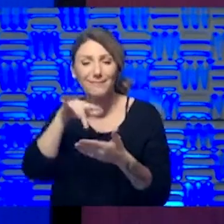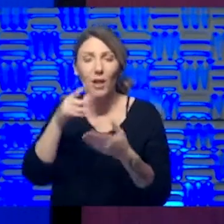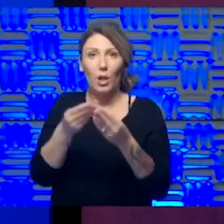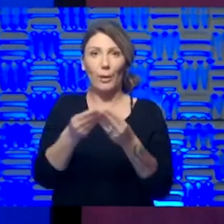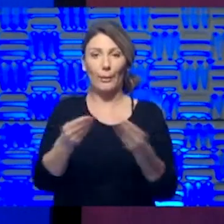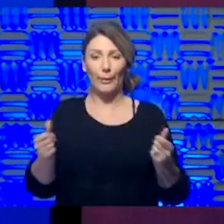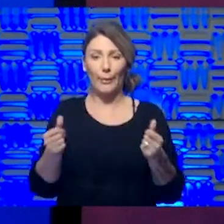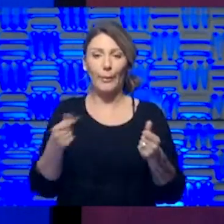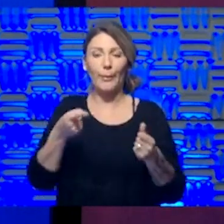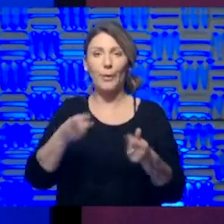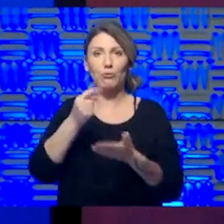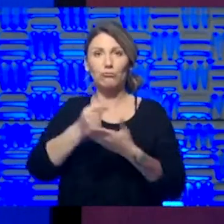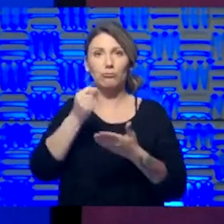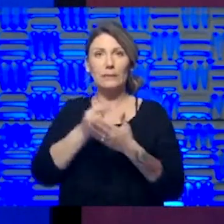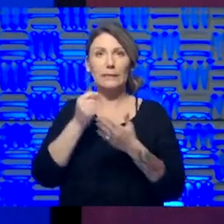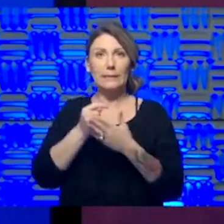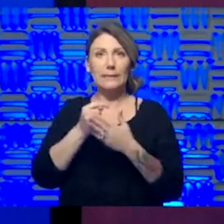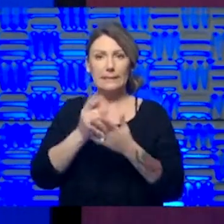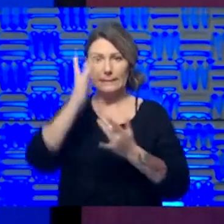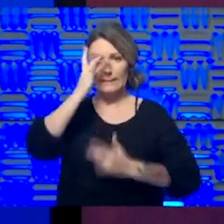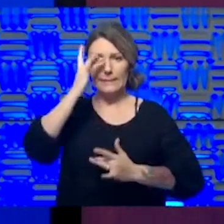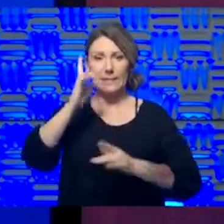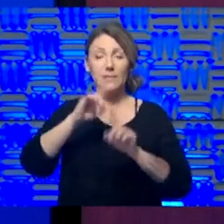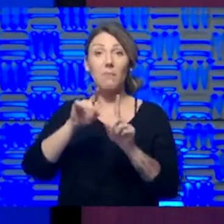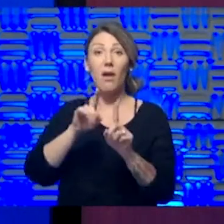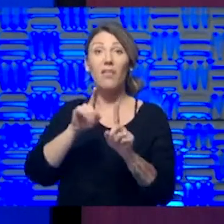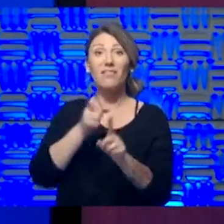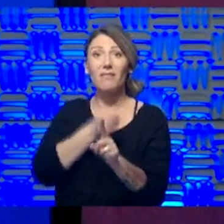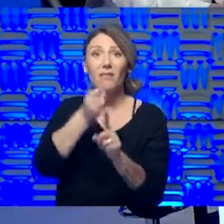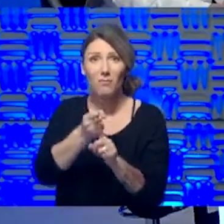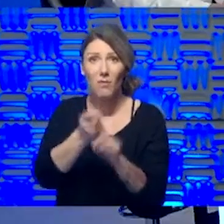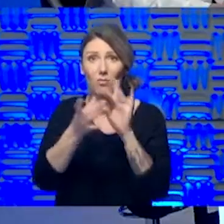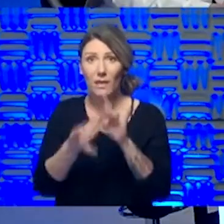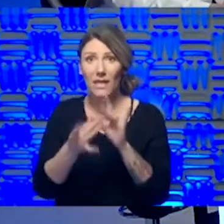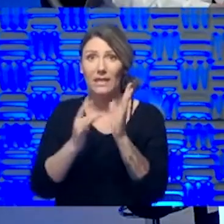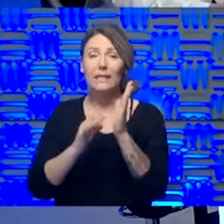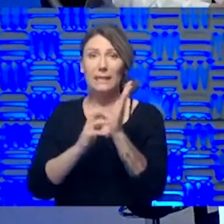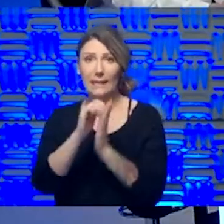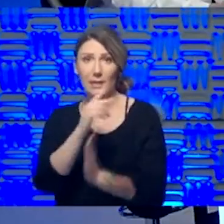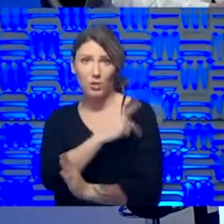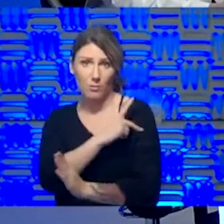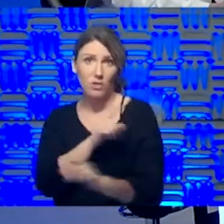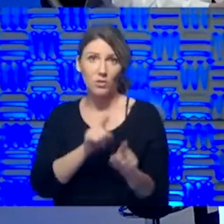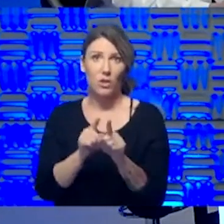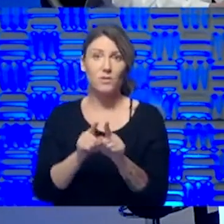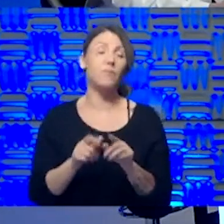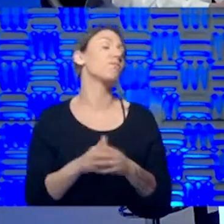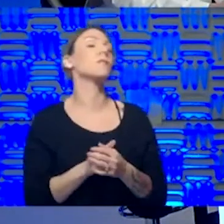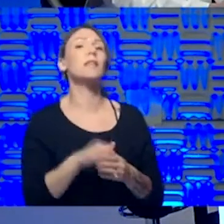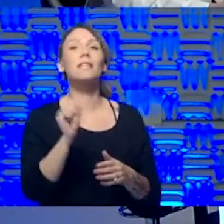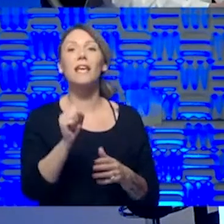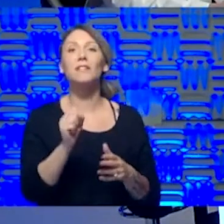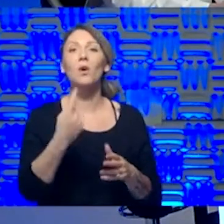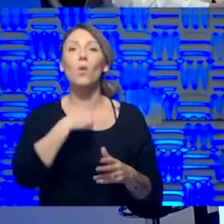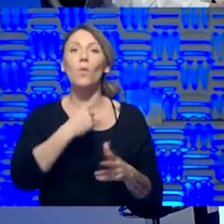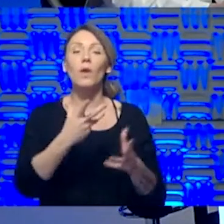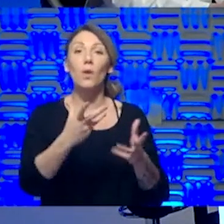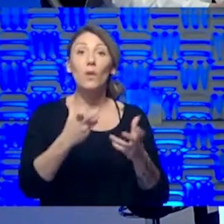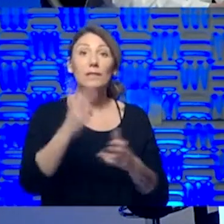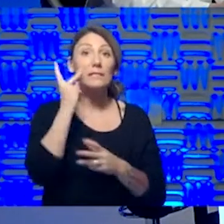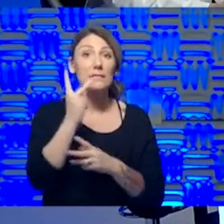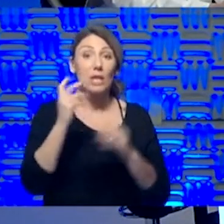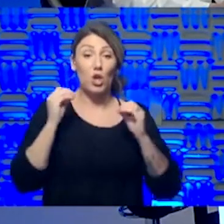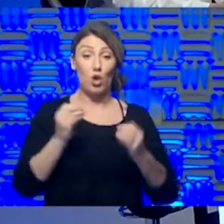or treat this disease, but we want to study the impact of this on cancer patients as well. You know, I'm just going to challenge you. What we want to see is no financial impact because you cured